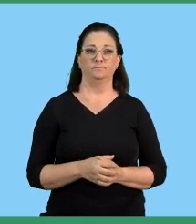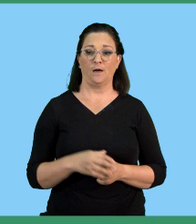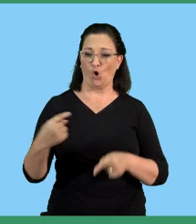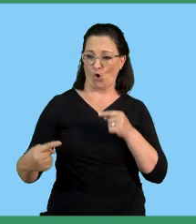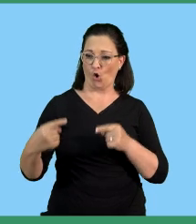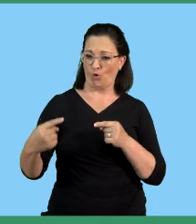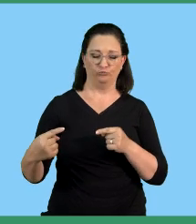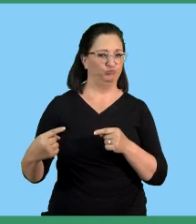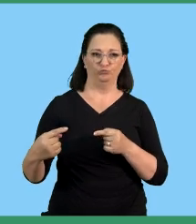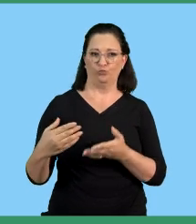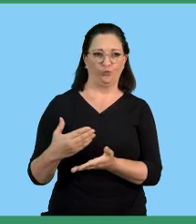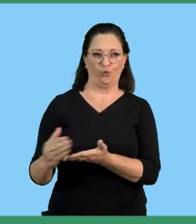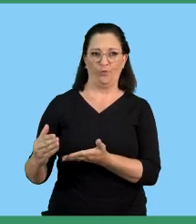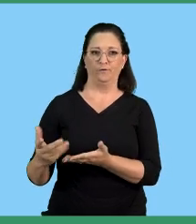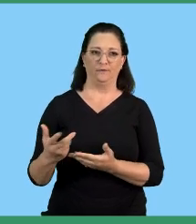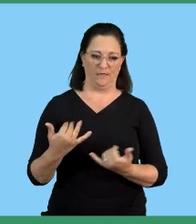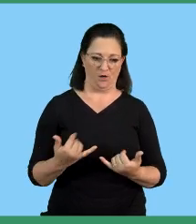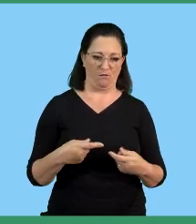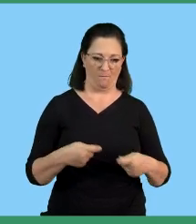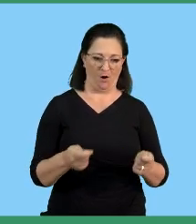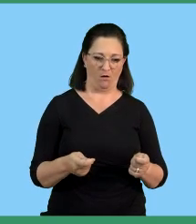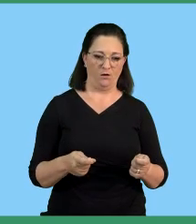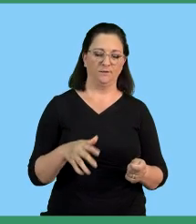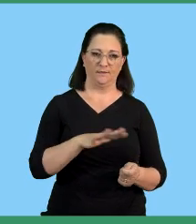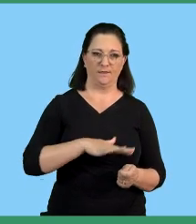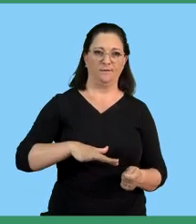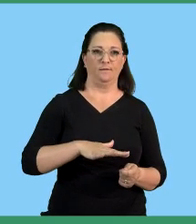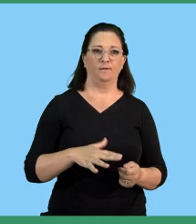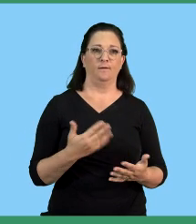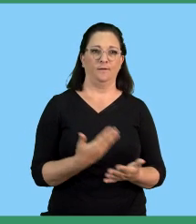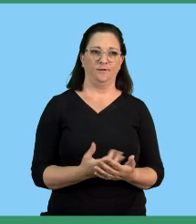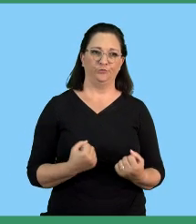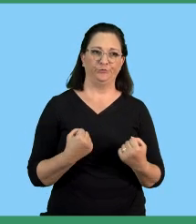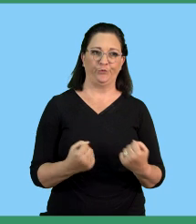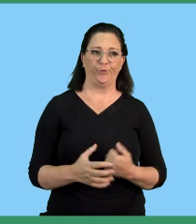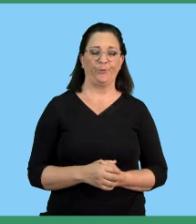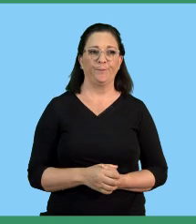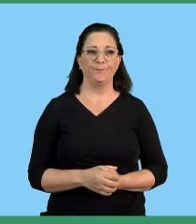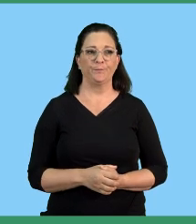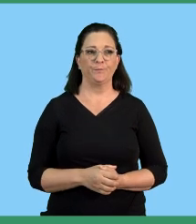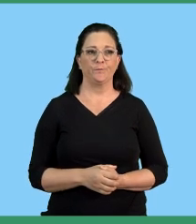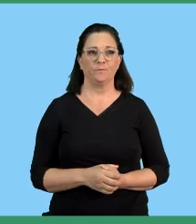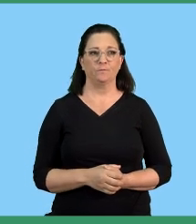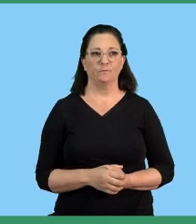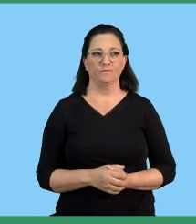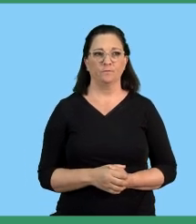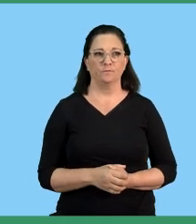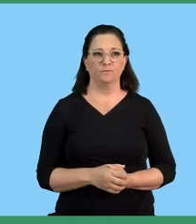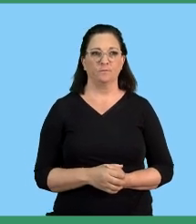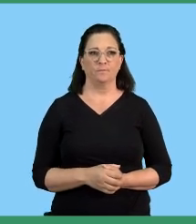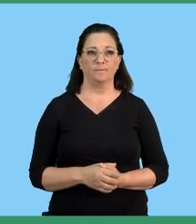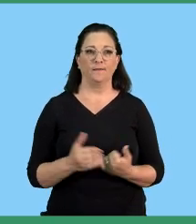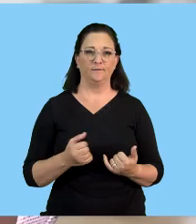eliminate competitors and dominate market prices. Right, so for now, we'll end there with the first